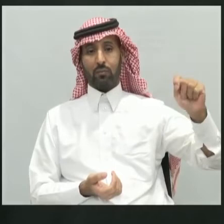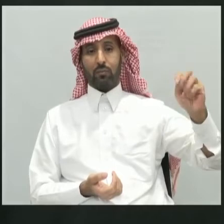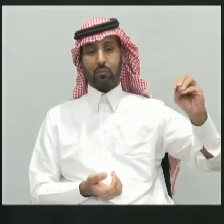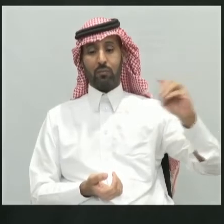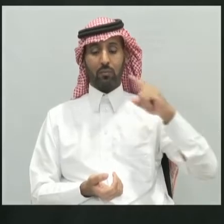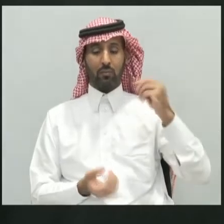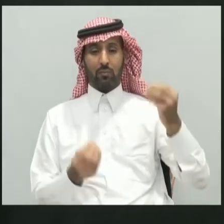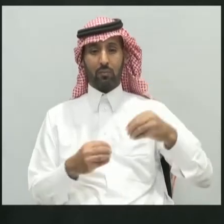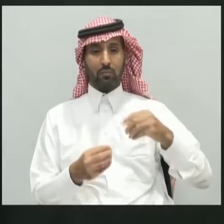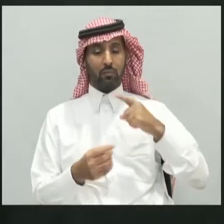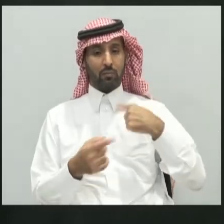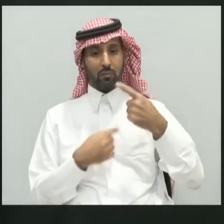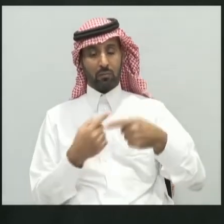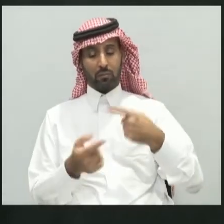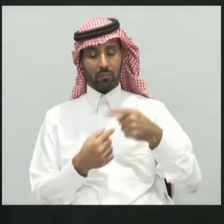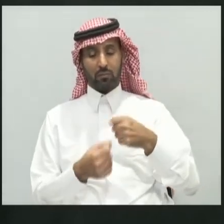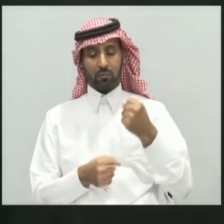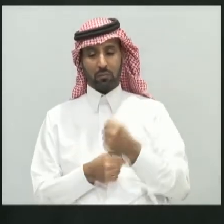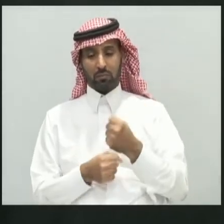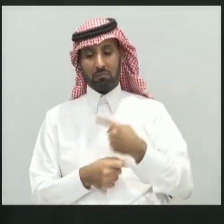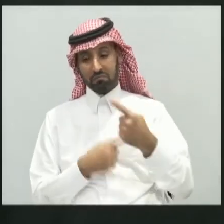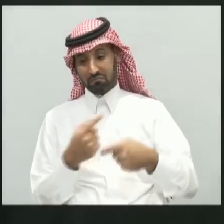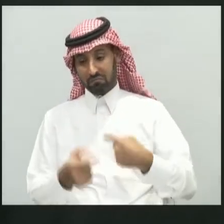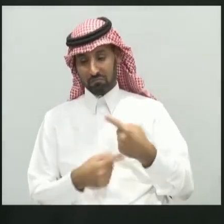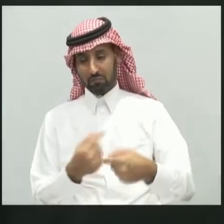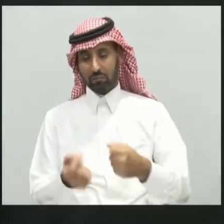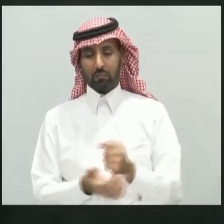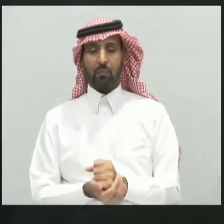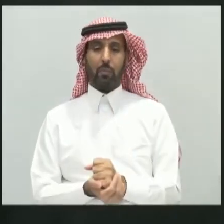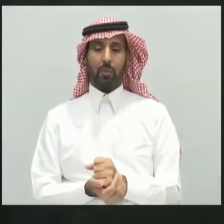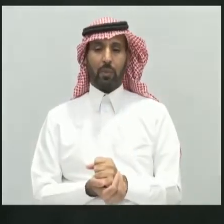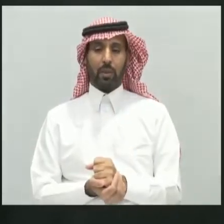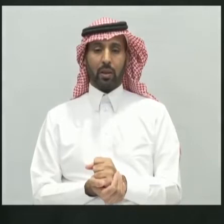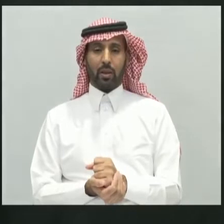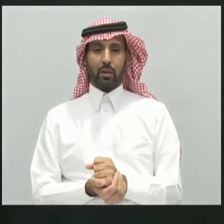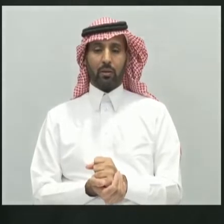things we do every day. Okay?